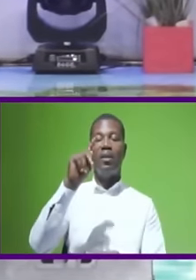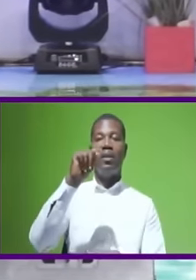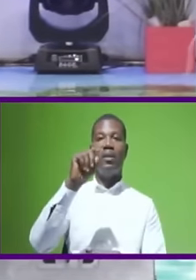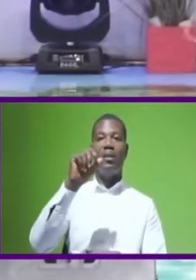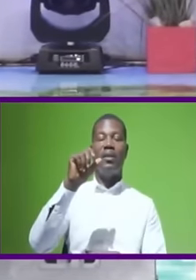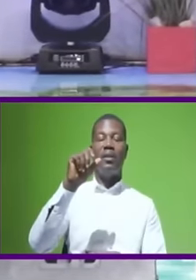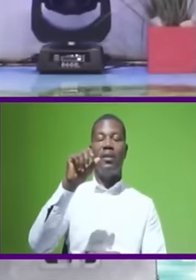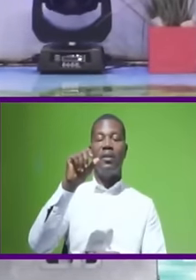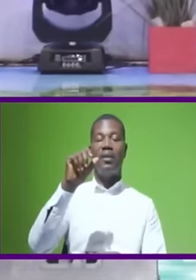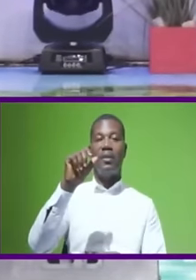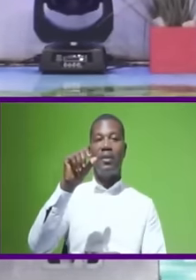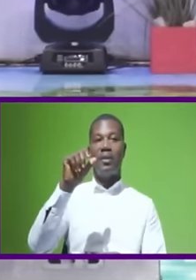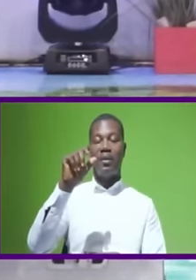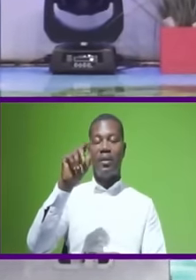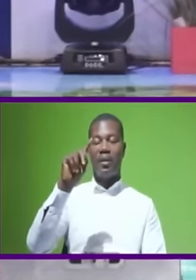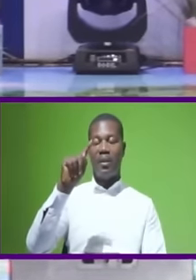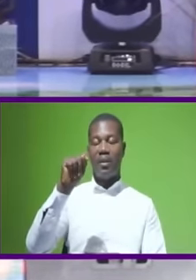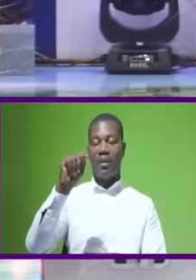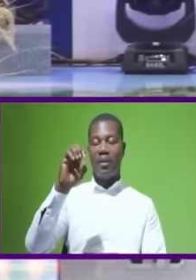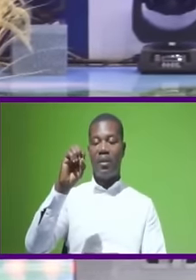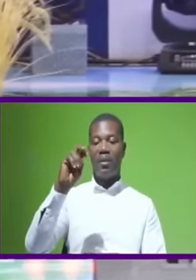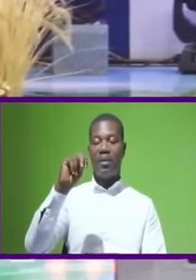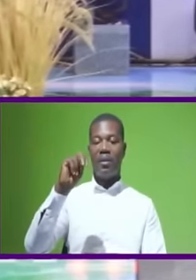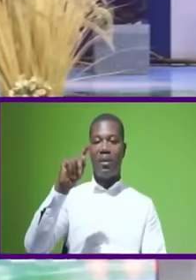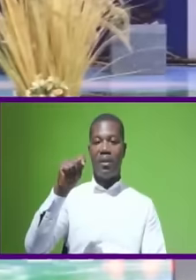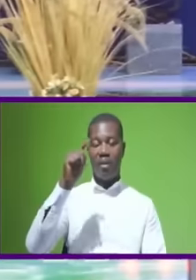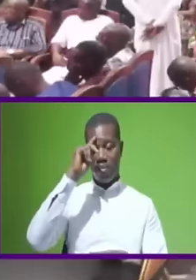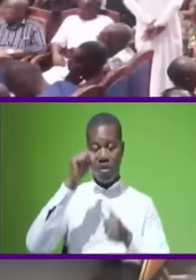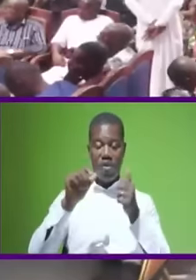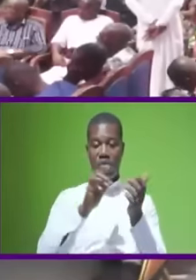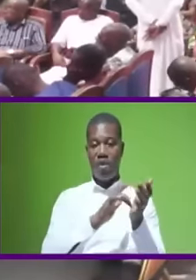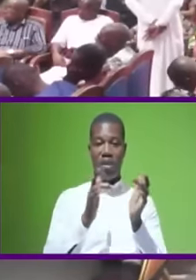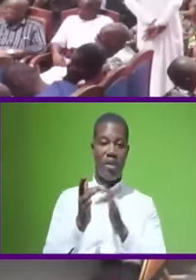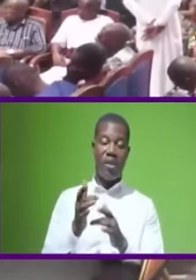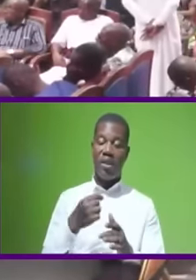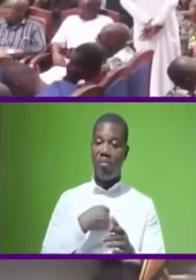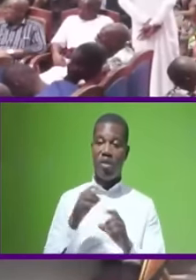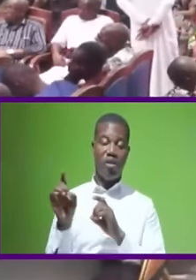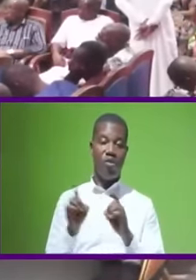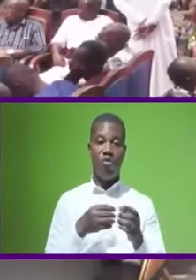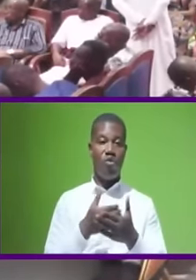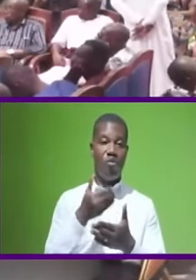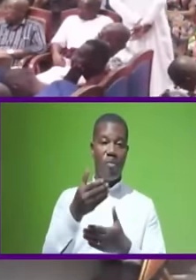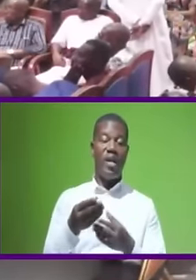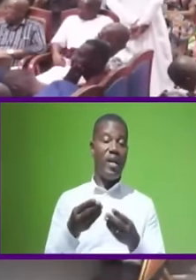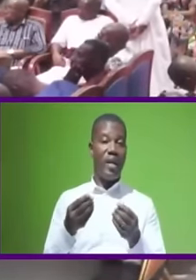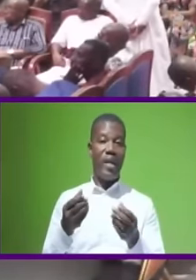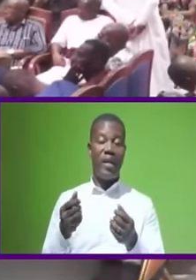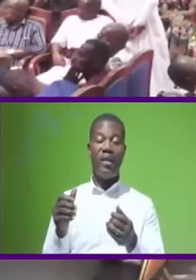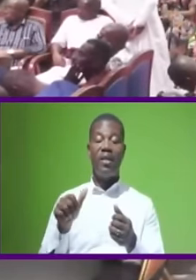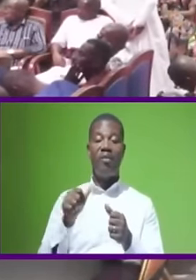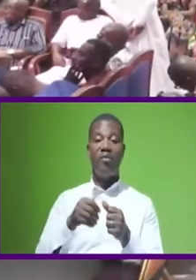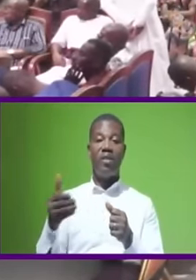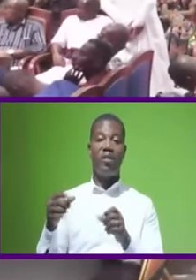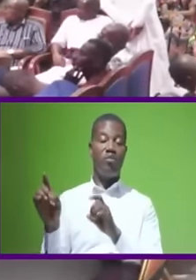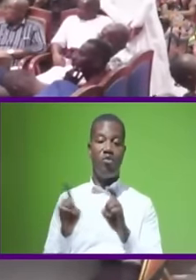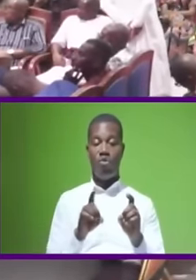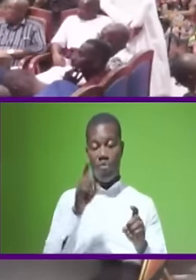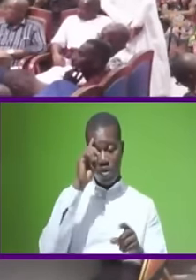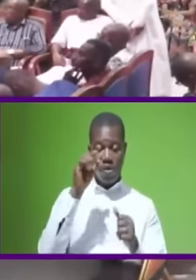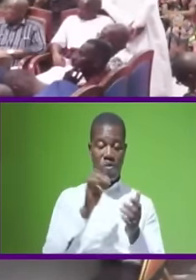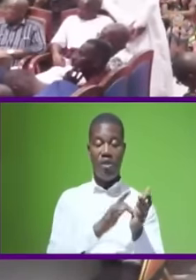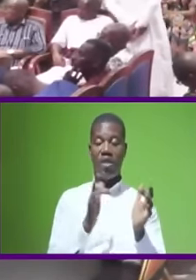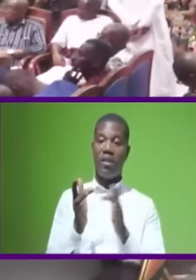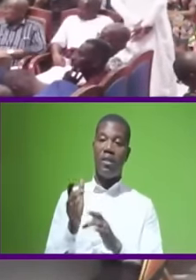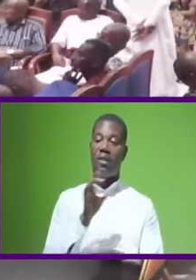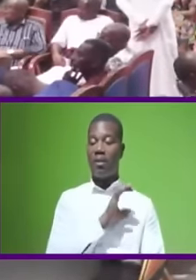asọri Yesu nti o. And this is what I am demonstrating to you all for you to see: buying lands, putting